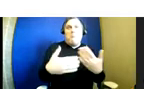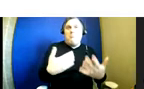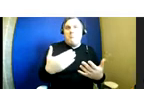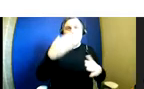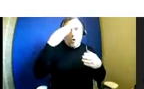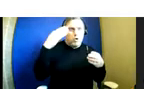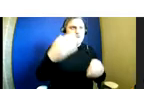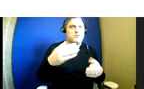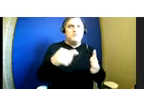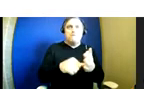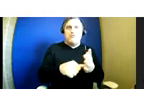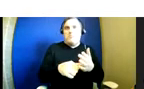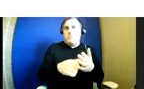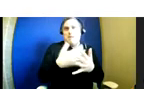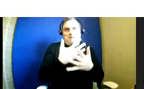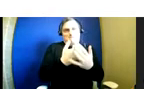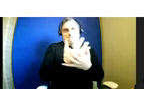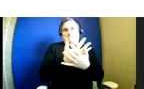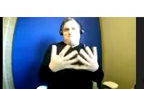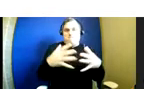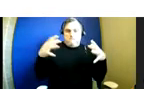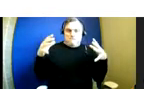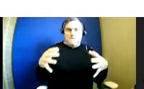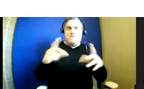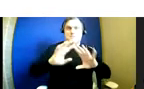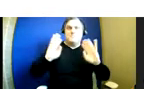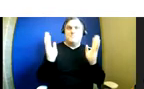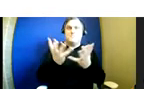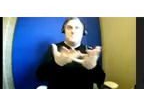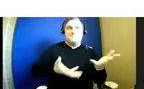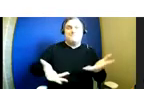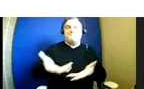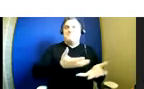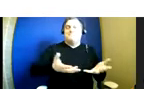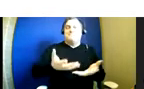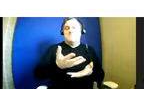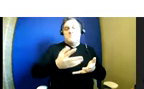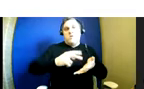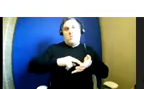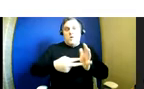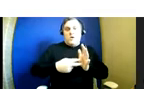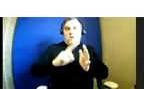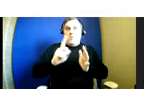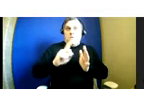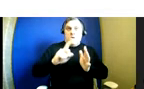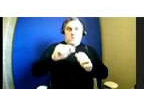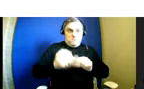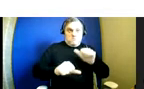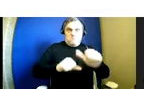concentration difficulties. So we talk together as a team about the difficulties that somebody's got, and we work out what might be